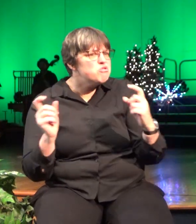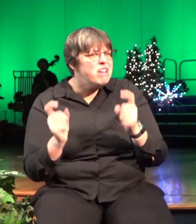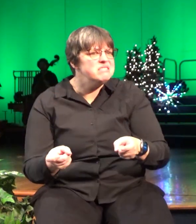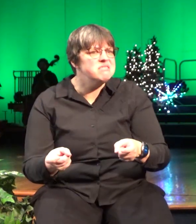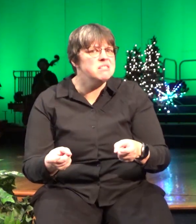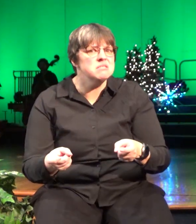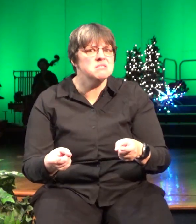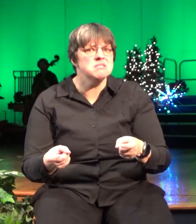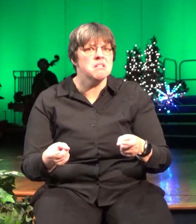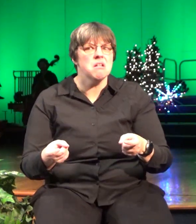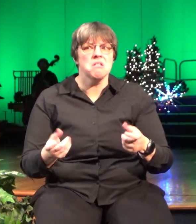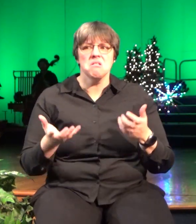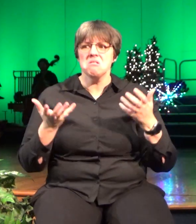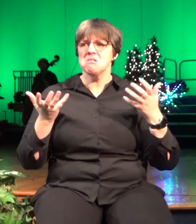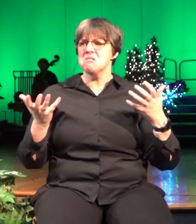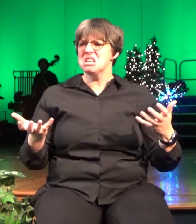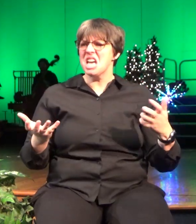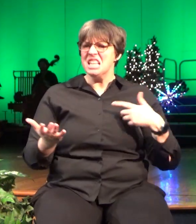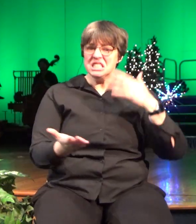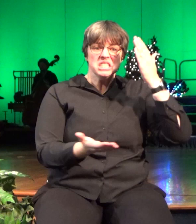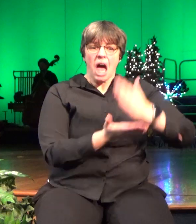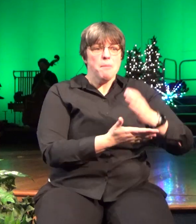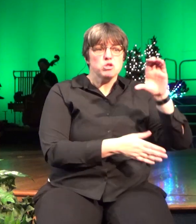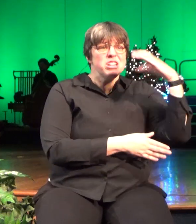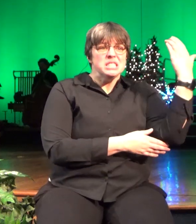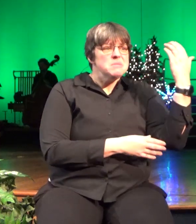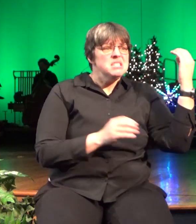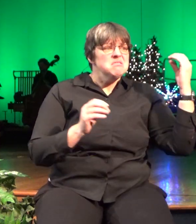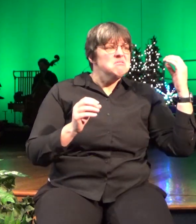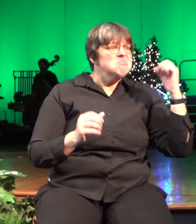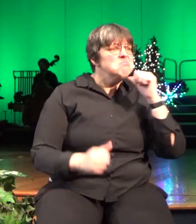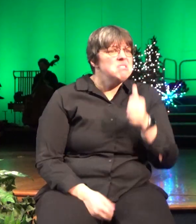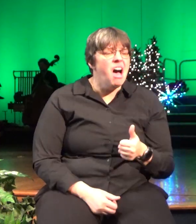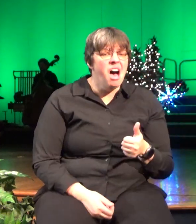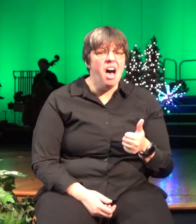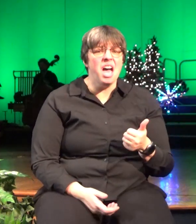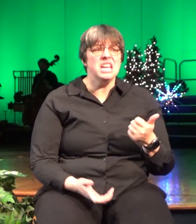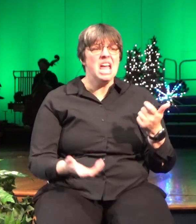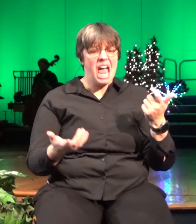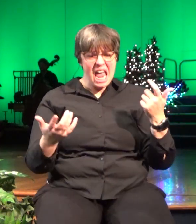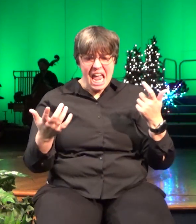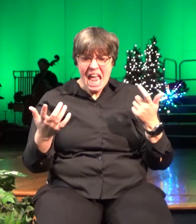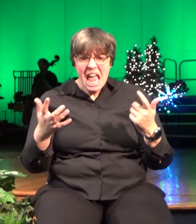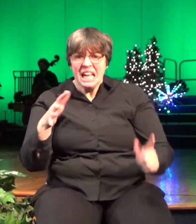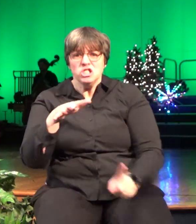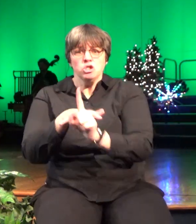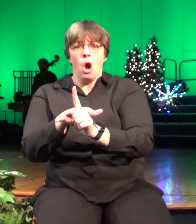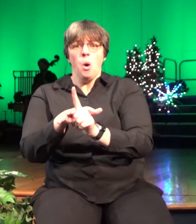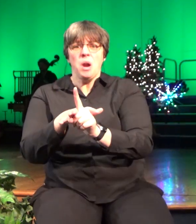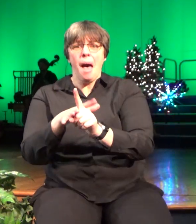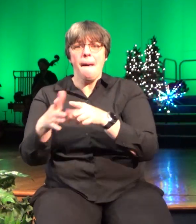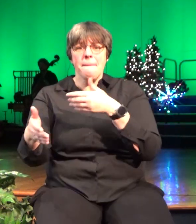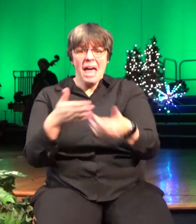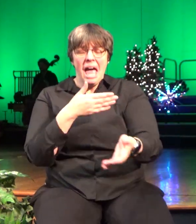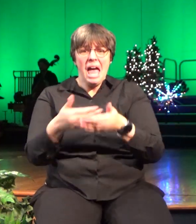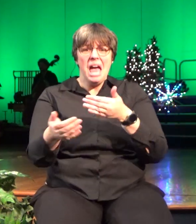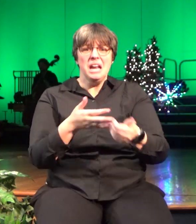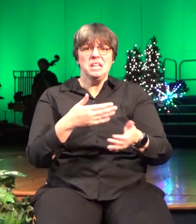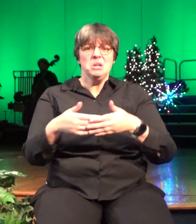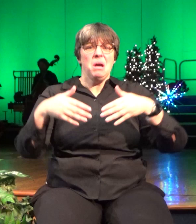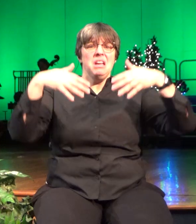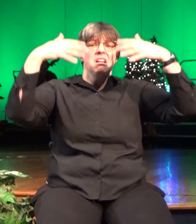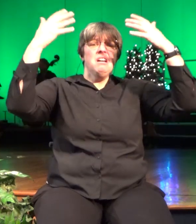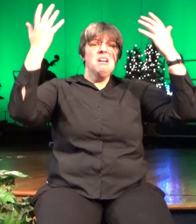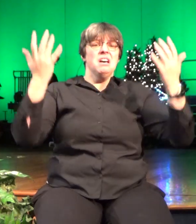He hadn't stopped Christmas from coming. It came. Somehow or other, it came just the same. And